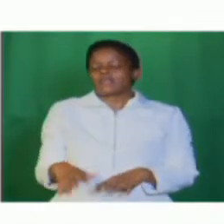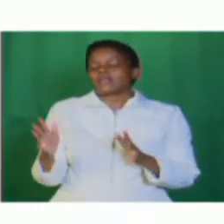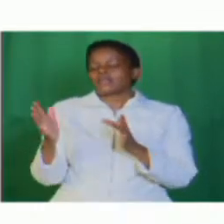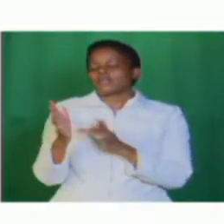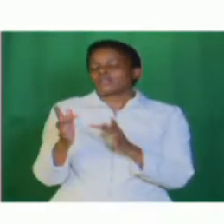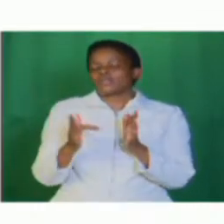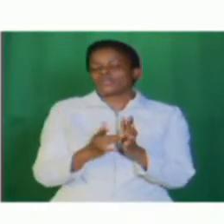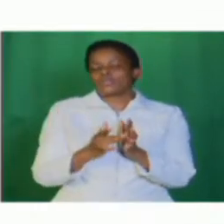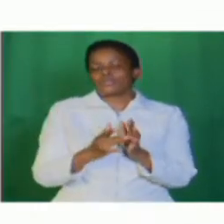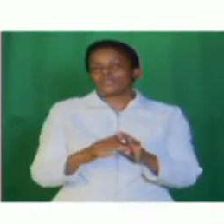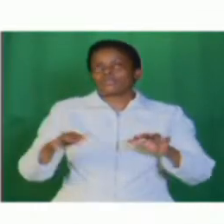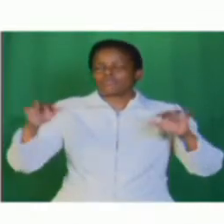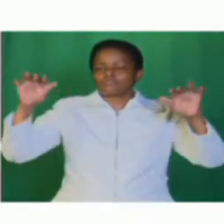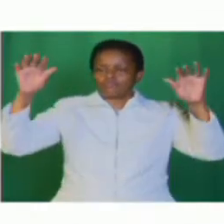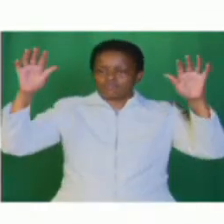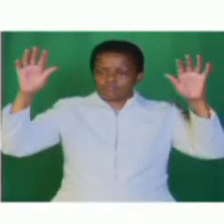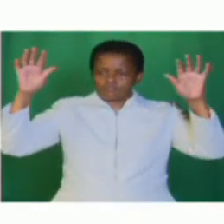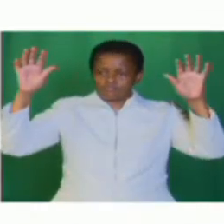them.